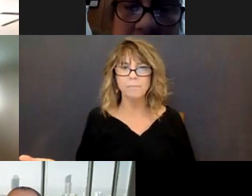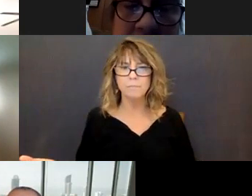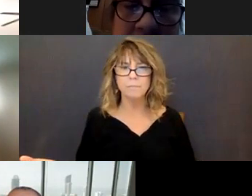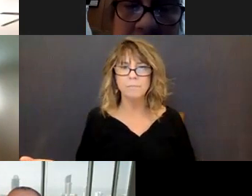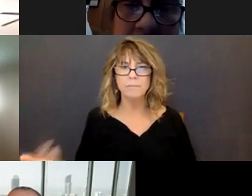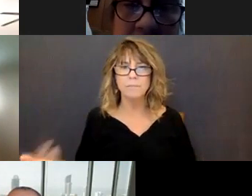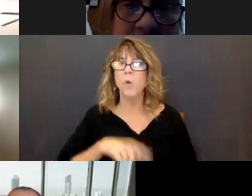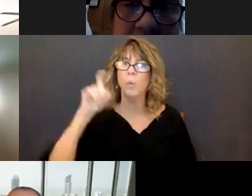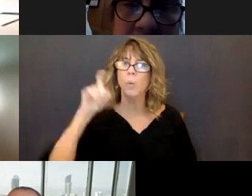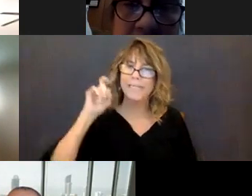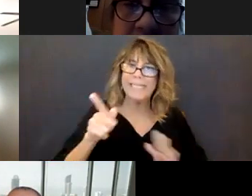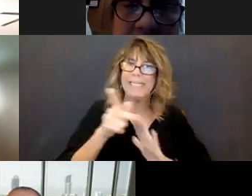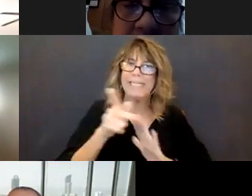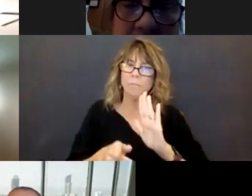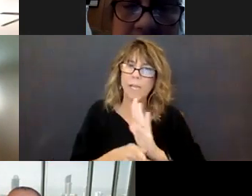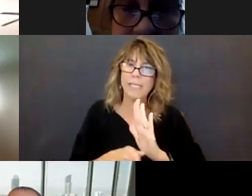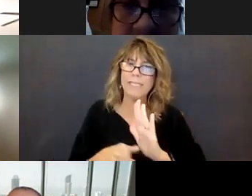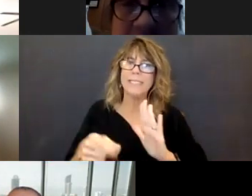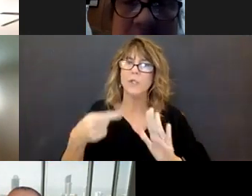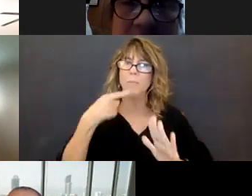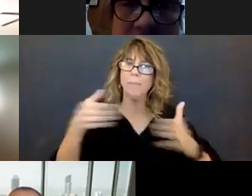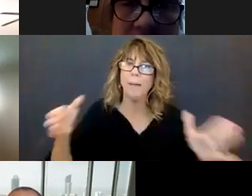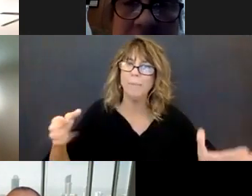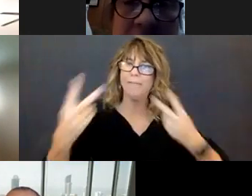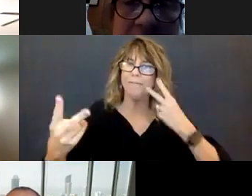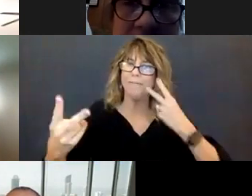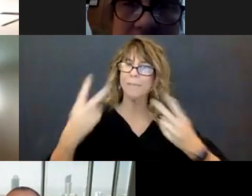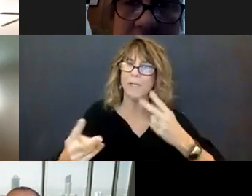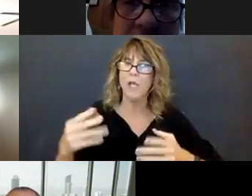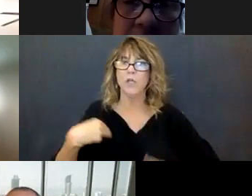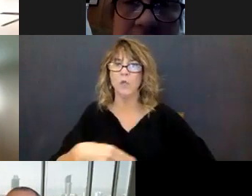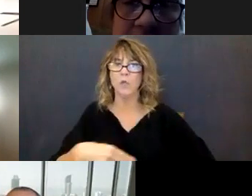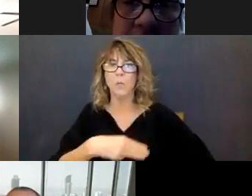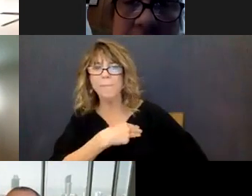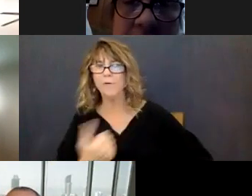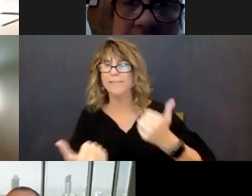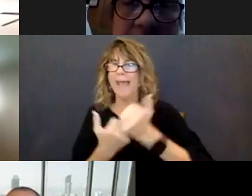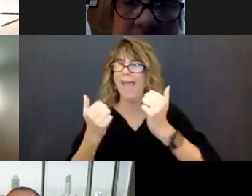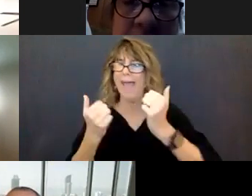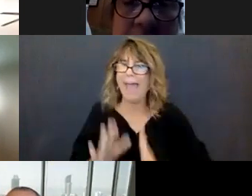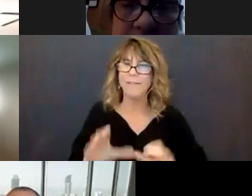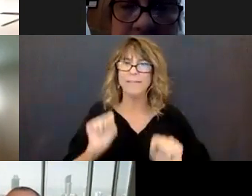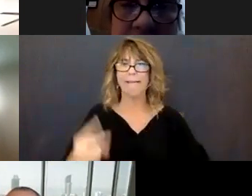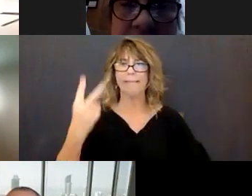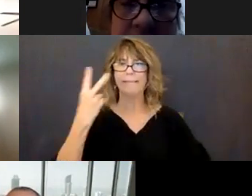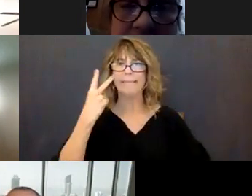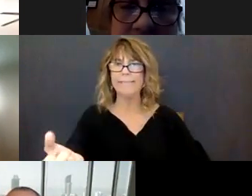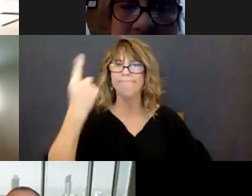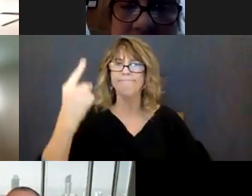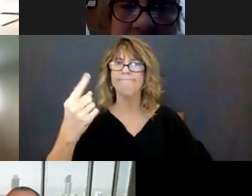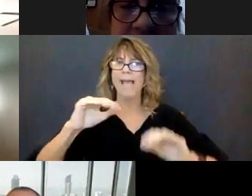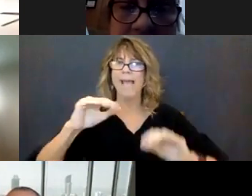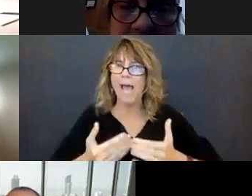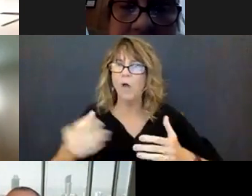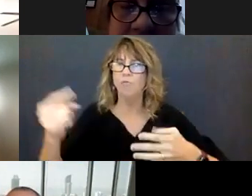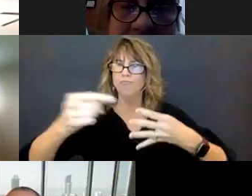those policies to be publicly visible so members and advocates can see how things are supposed to be done. And by understanding how the systems